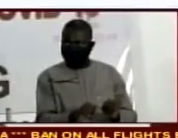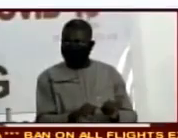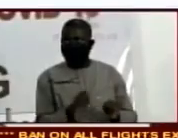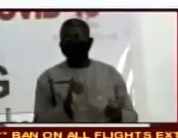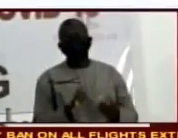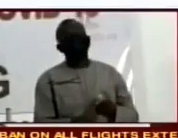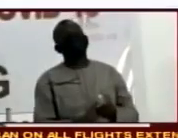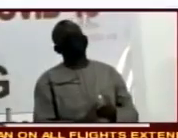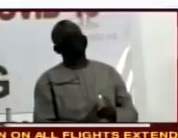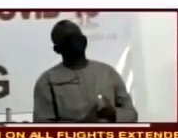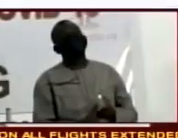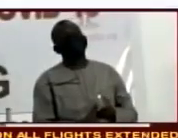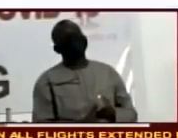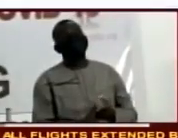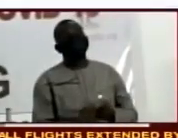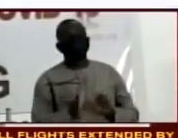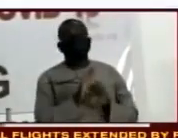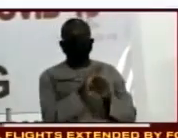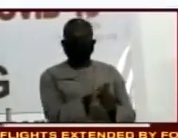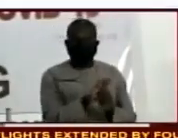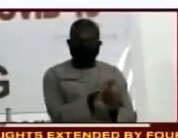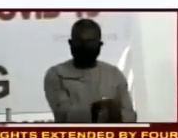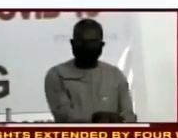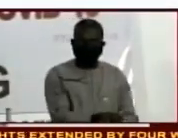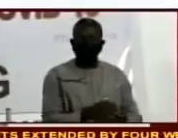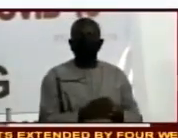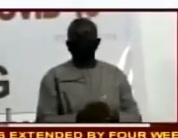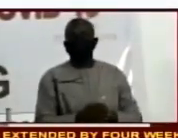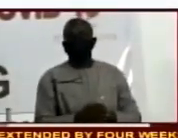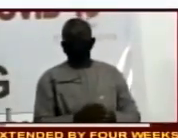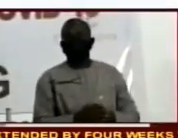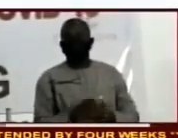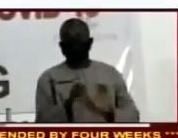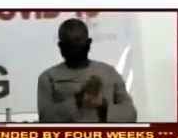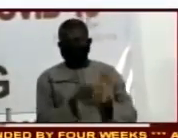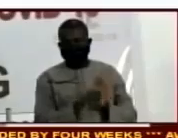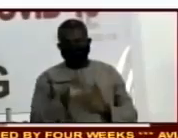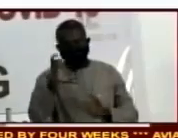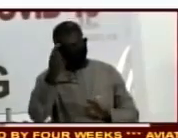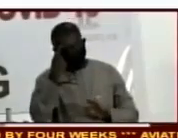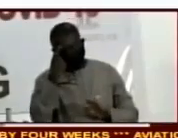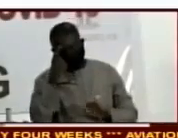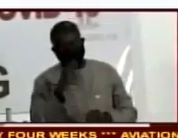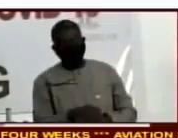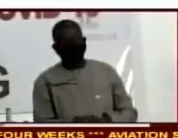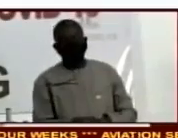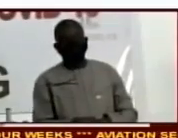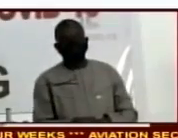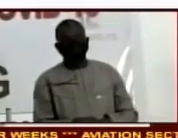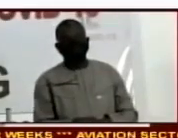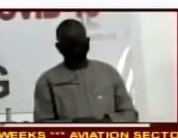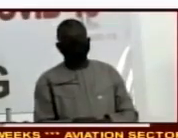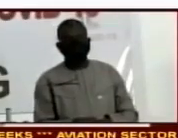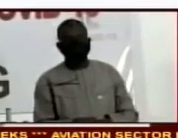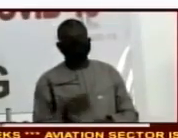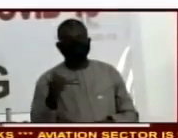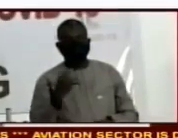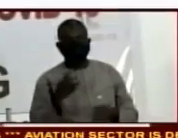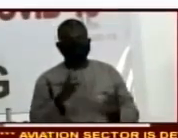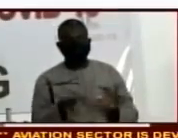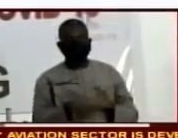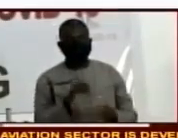to put pressure on the state government, but the only way out is if the